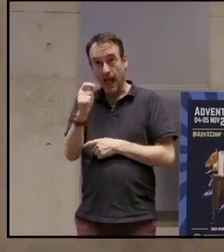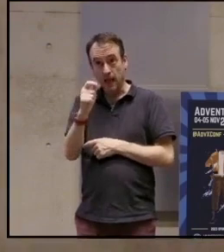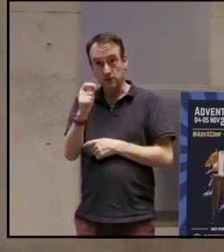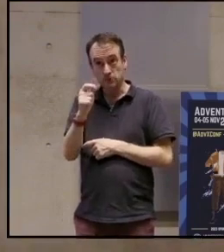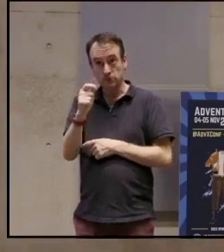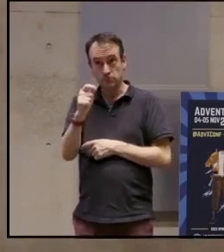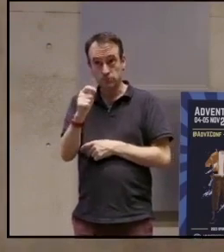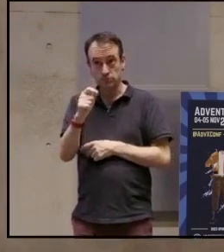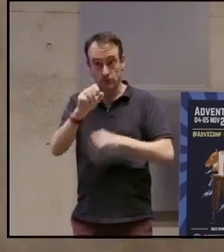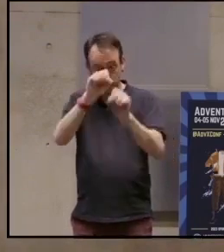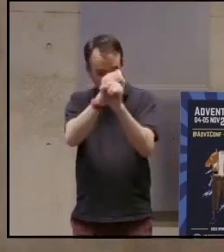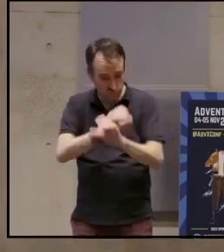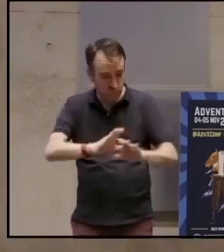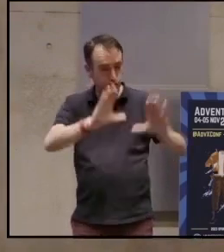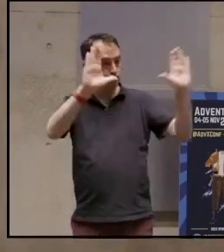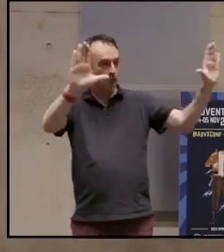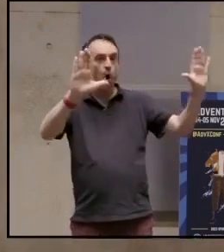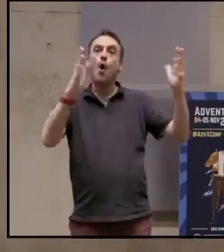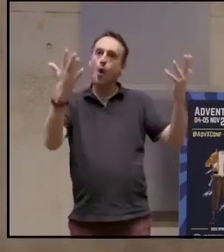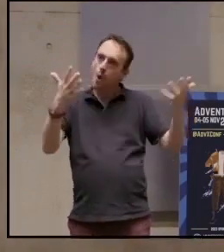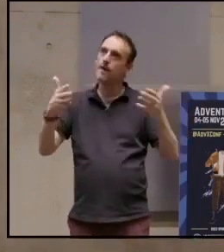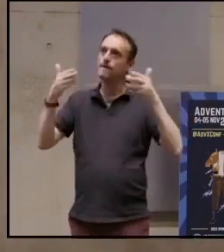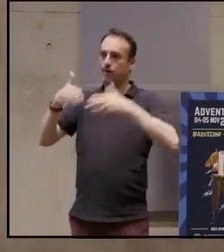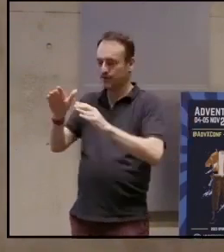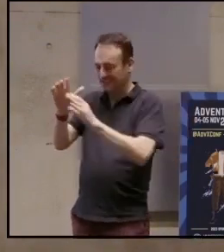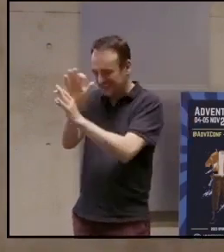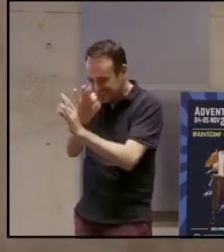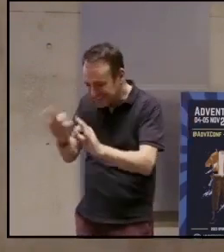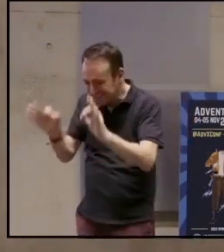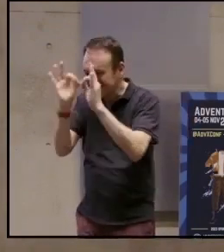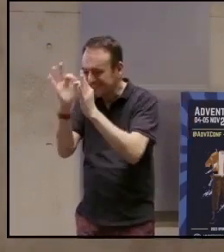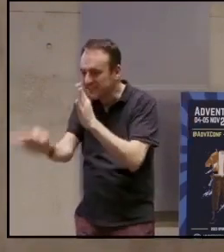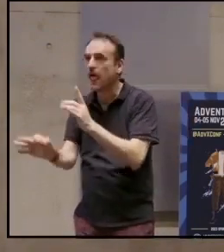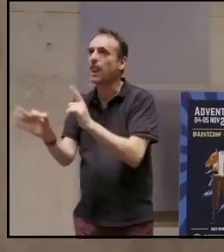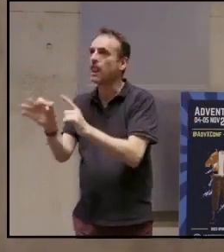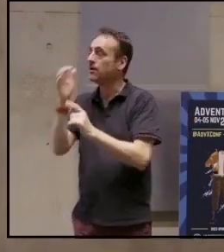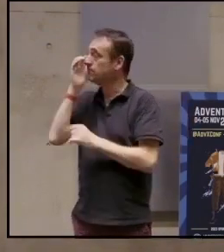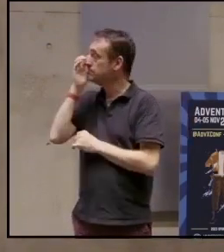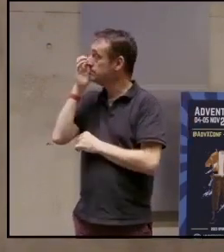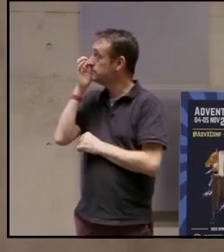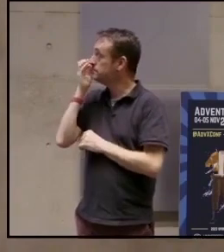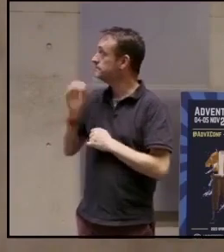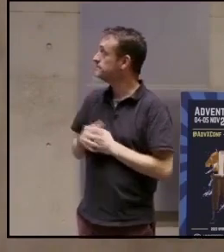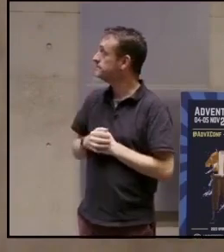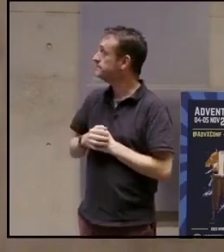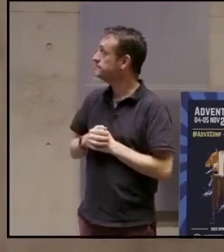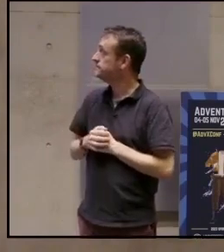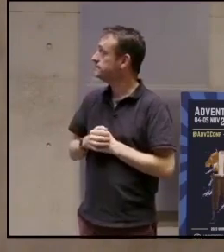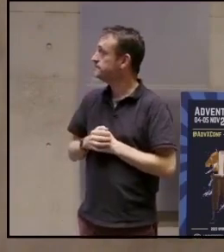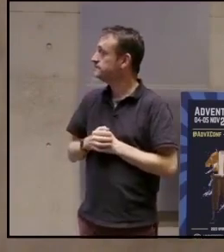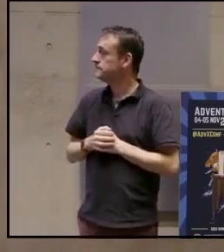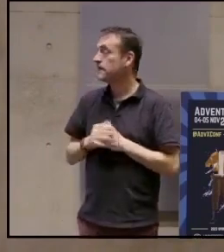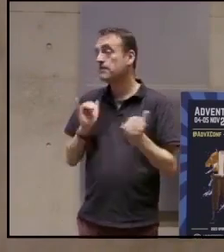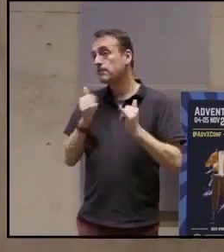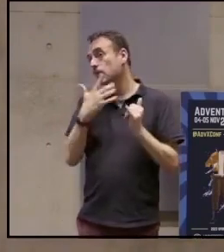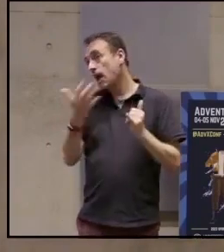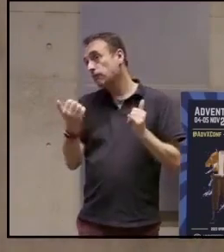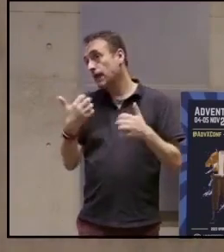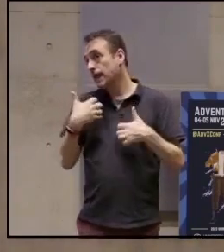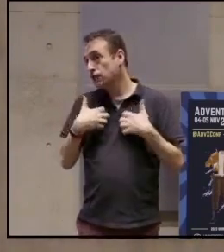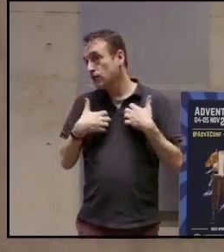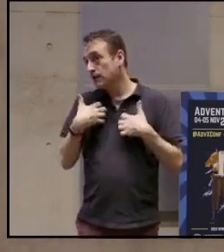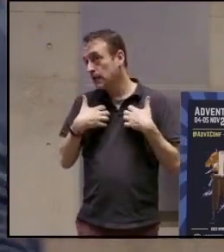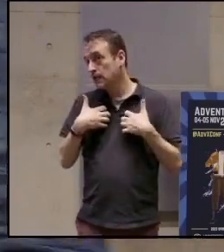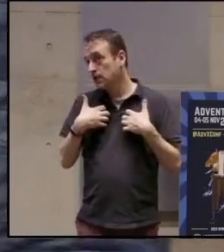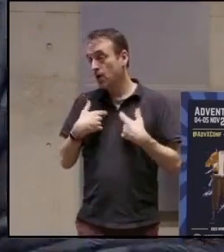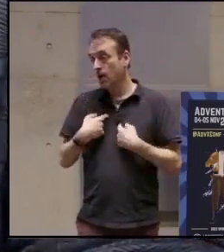when they look back on their own history, already does this for you. Okay? If you have a specific interest that you're